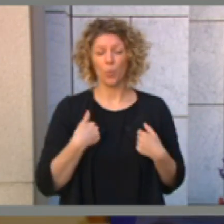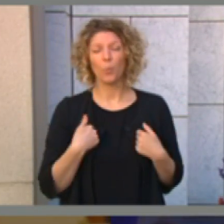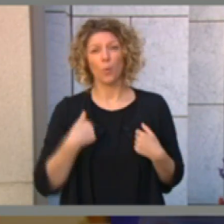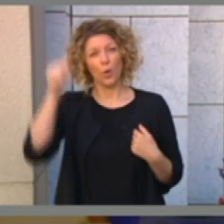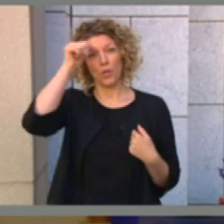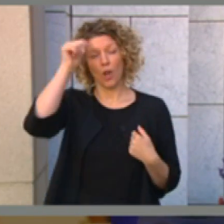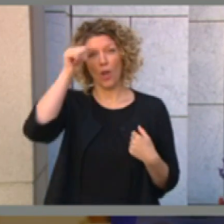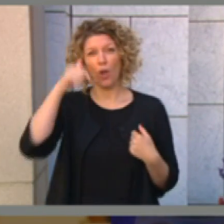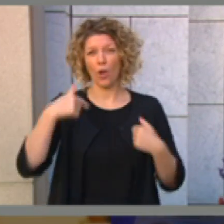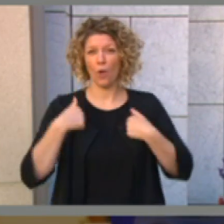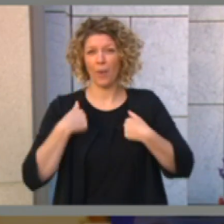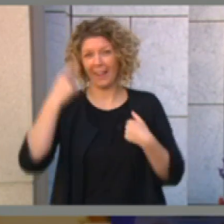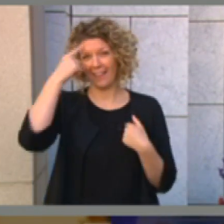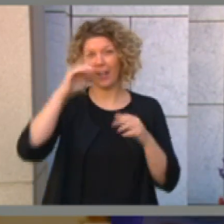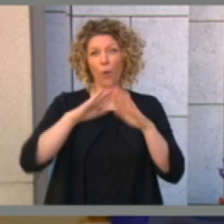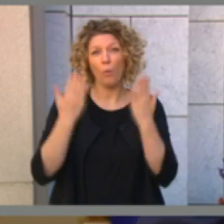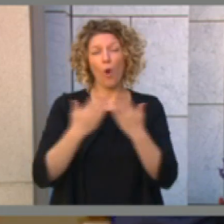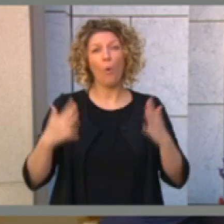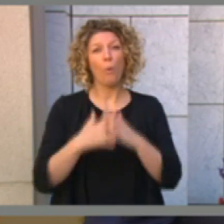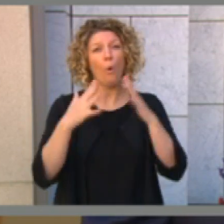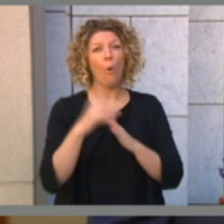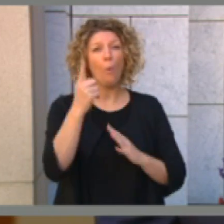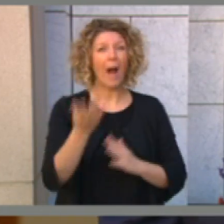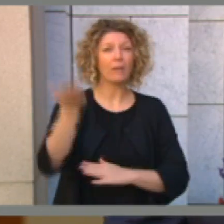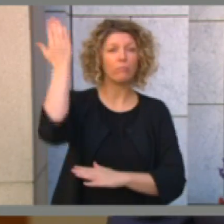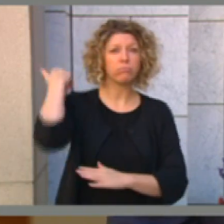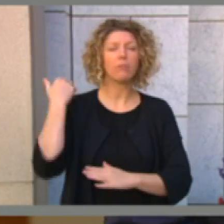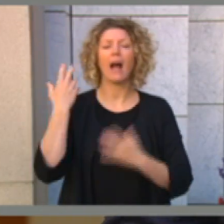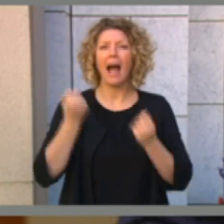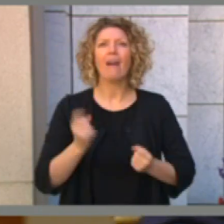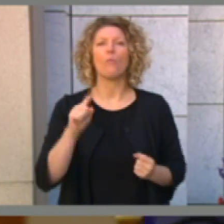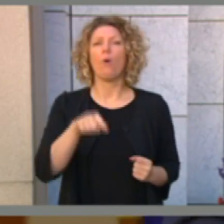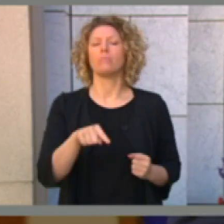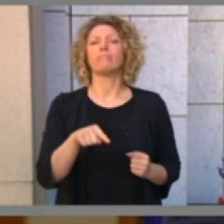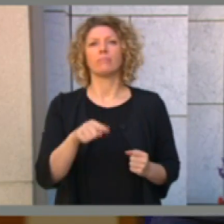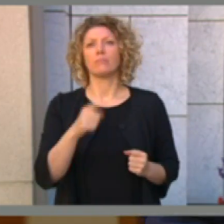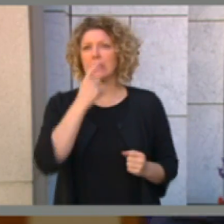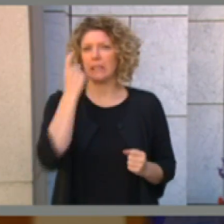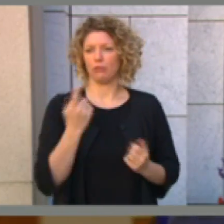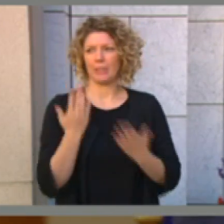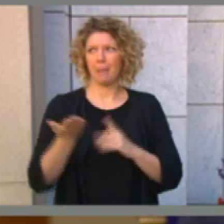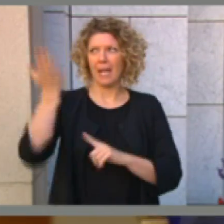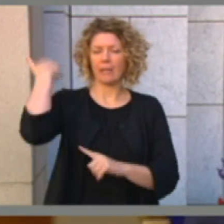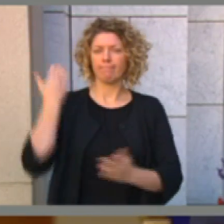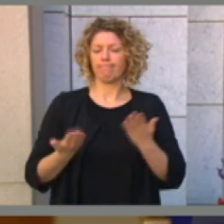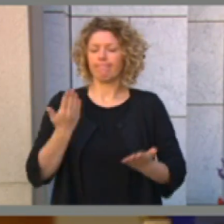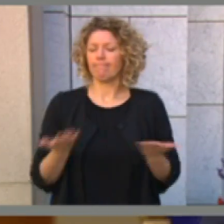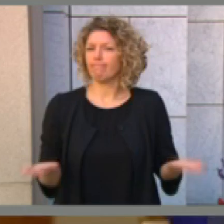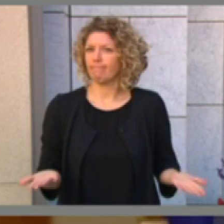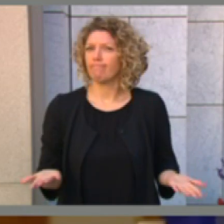it's after our diggers returned from World War I. Now, on bulk purchasing of supplies, stop